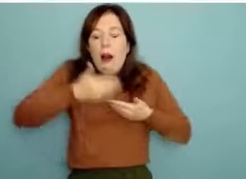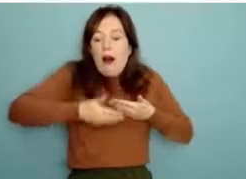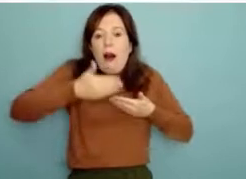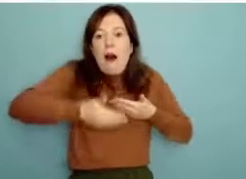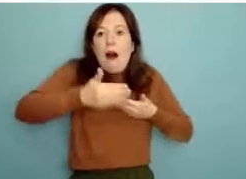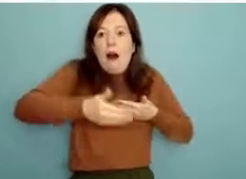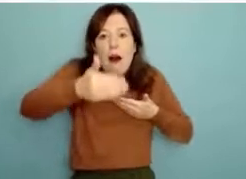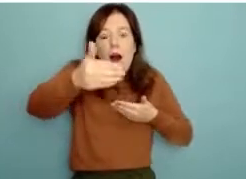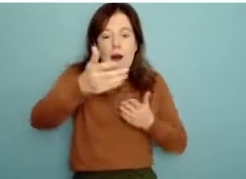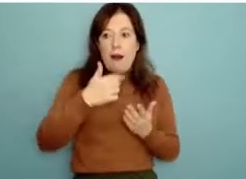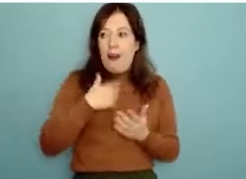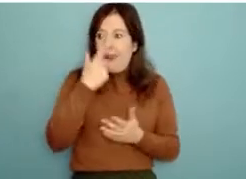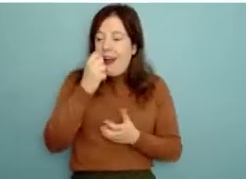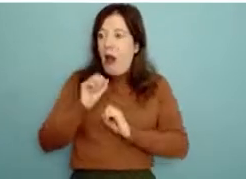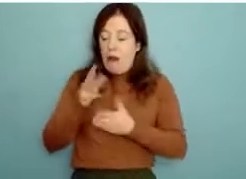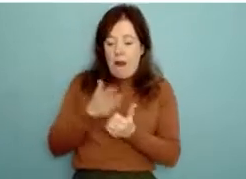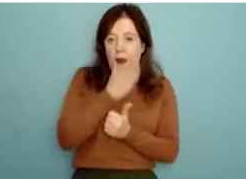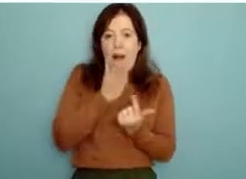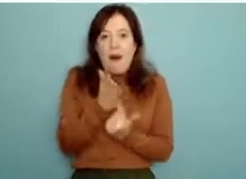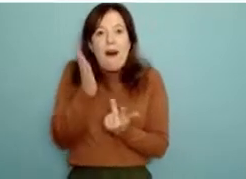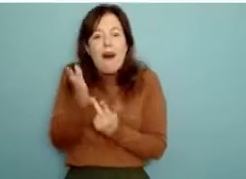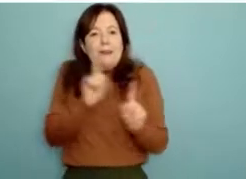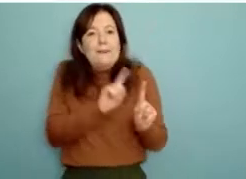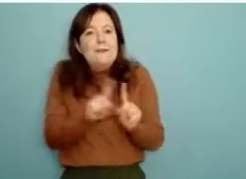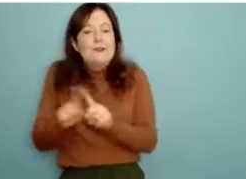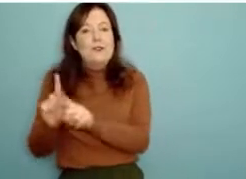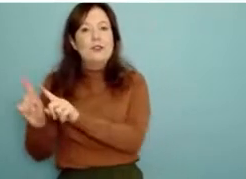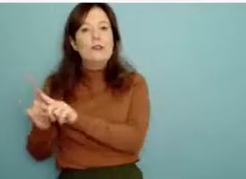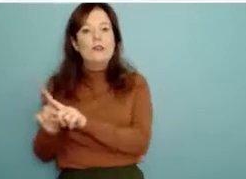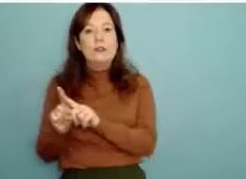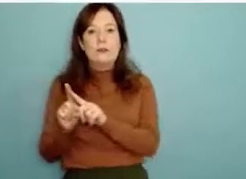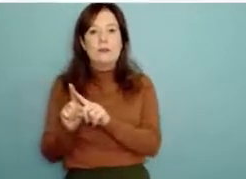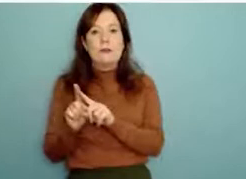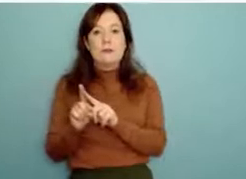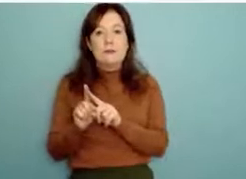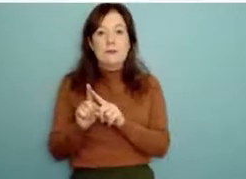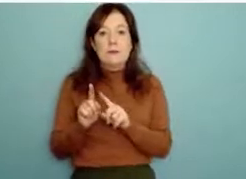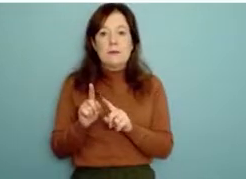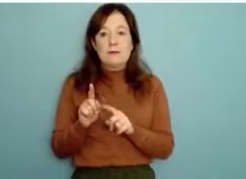aspects. So assisting in not having something getting missed.